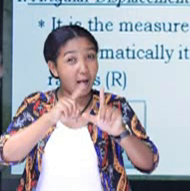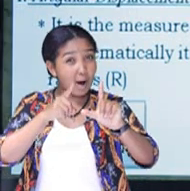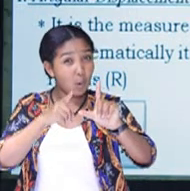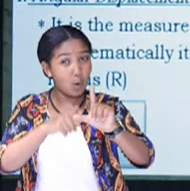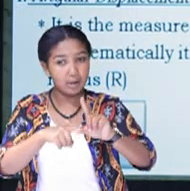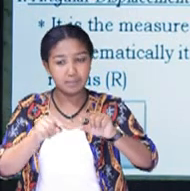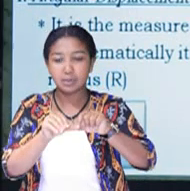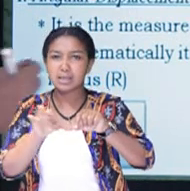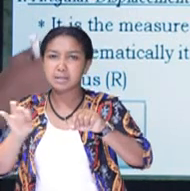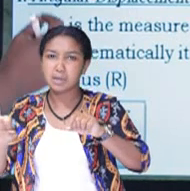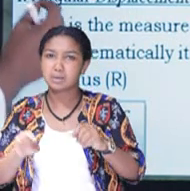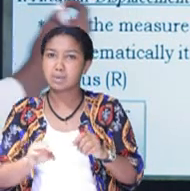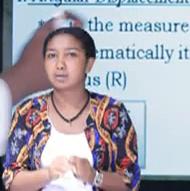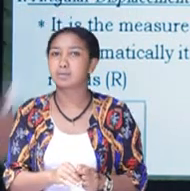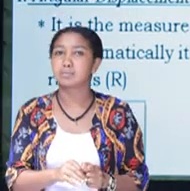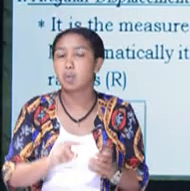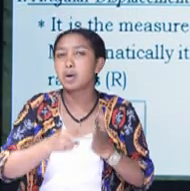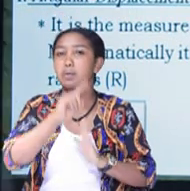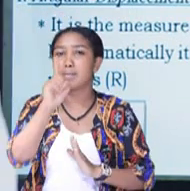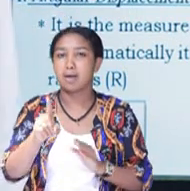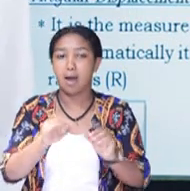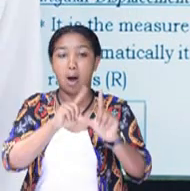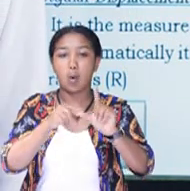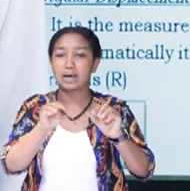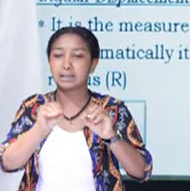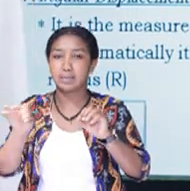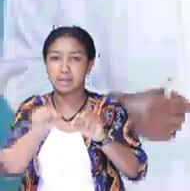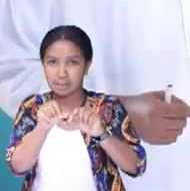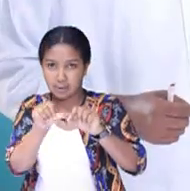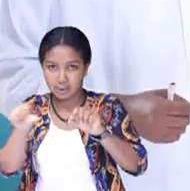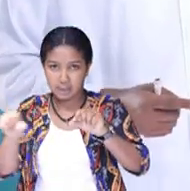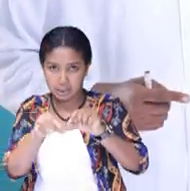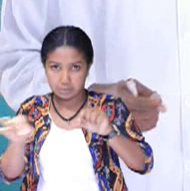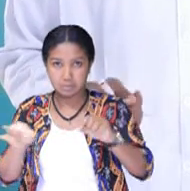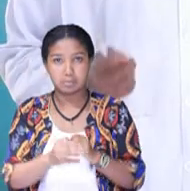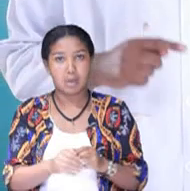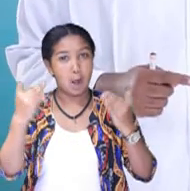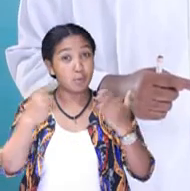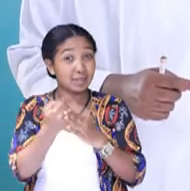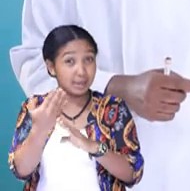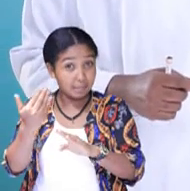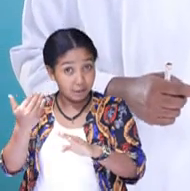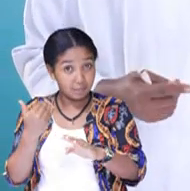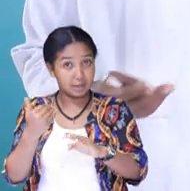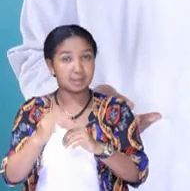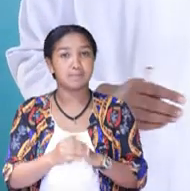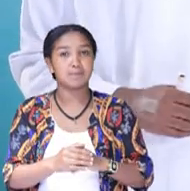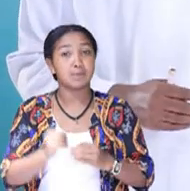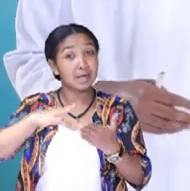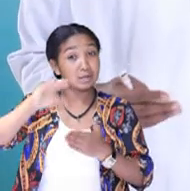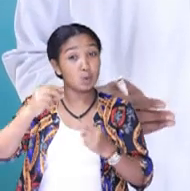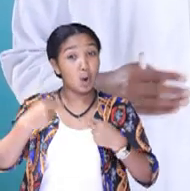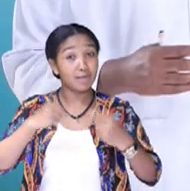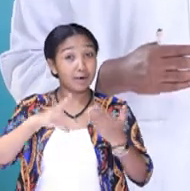angular displacement. What do you mean by angular displacement? I hope in the previous